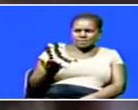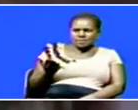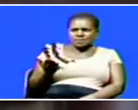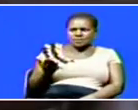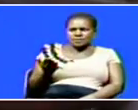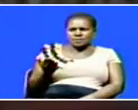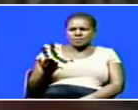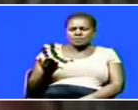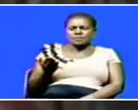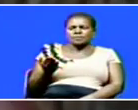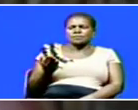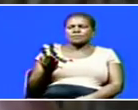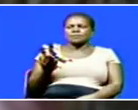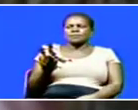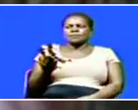Hapa.